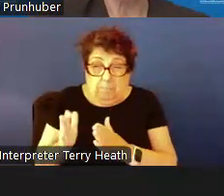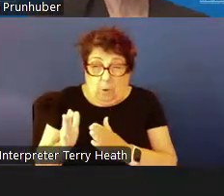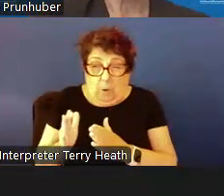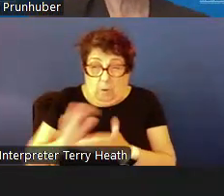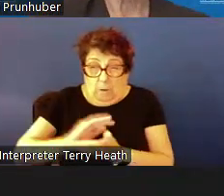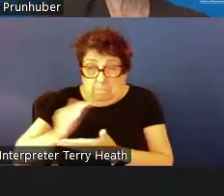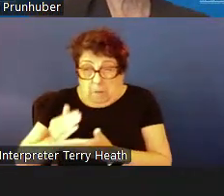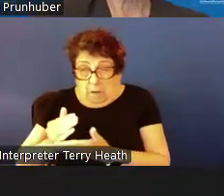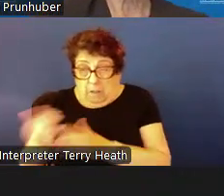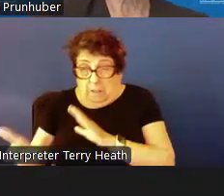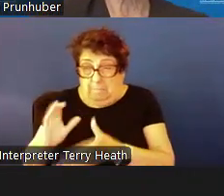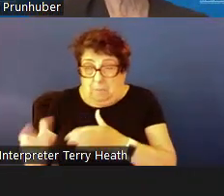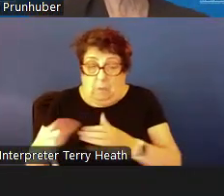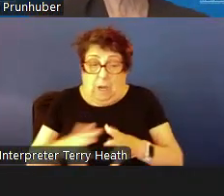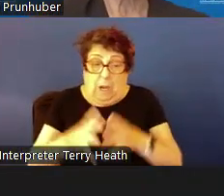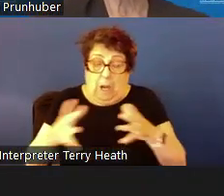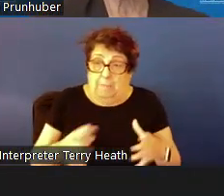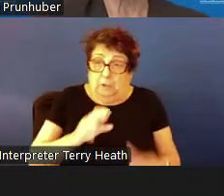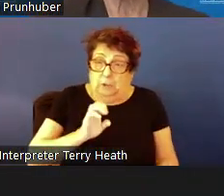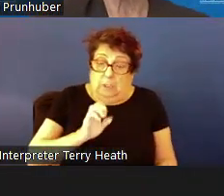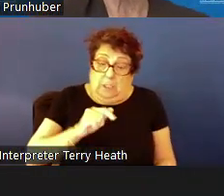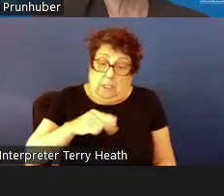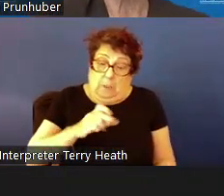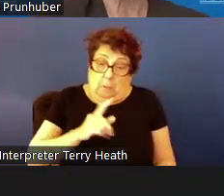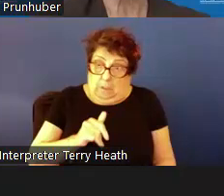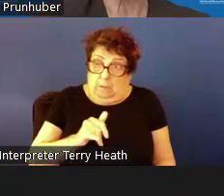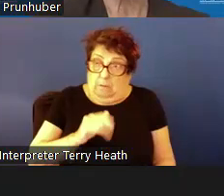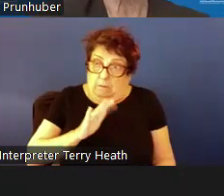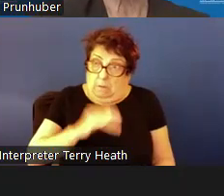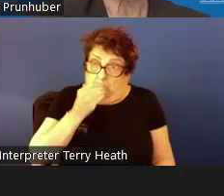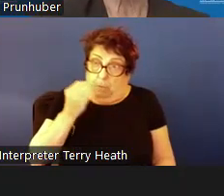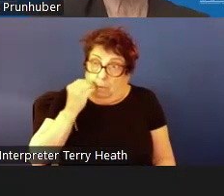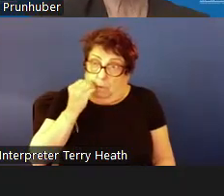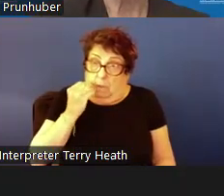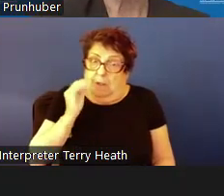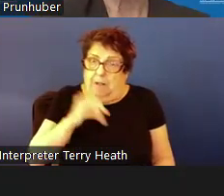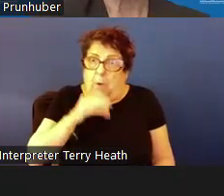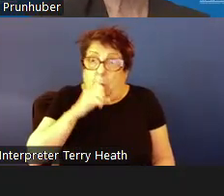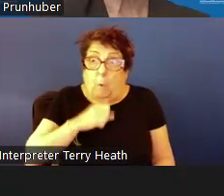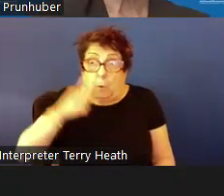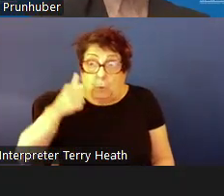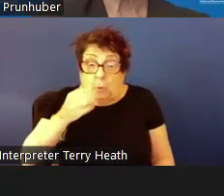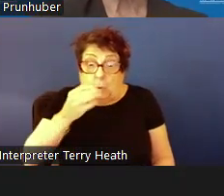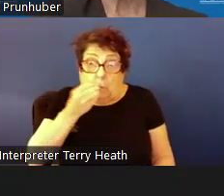home, that the older homeowner doesn't lose the entire equity.